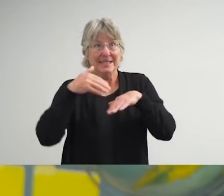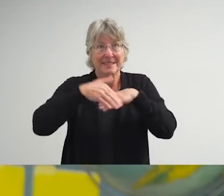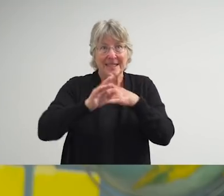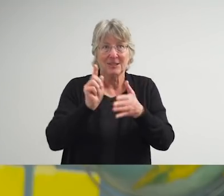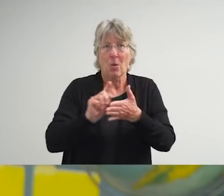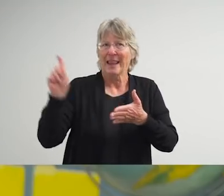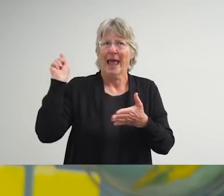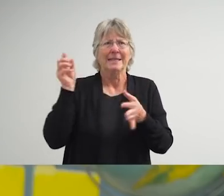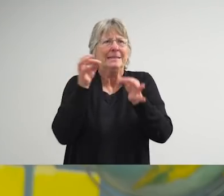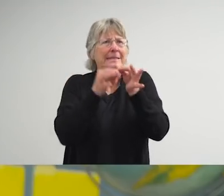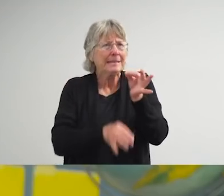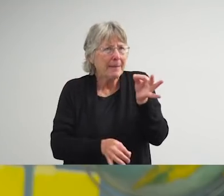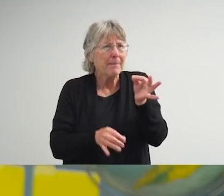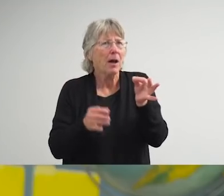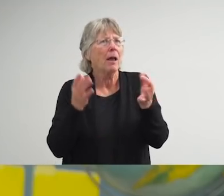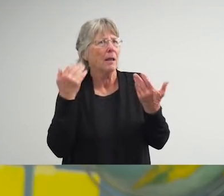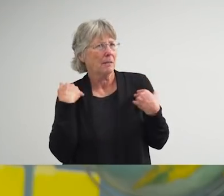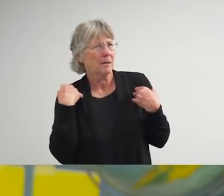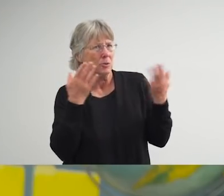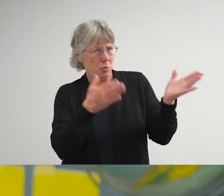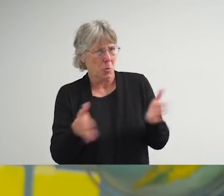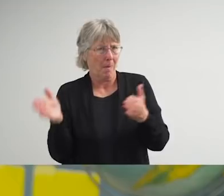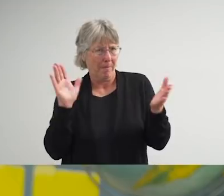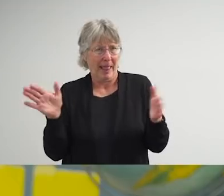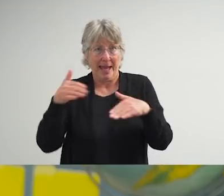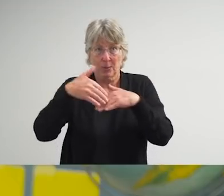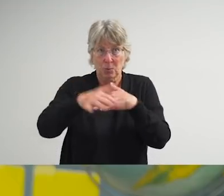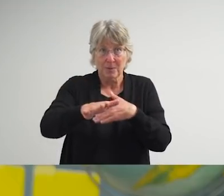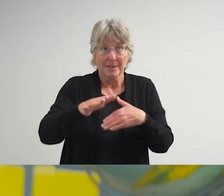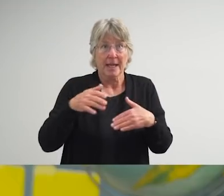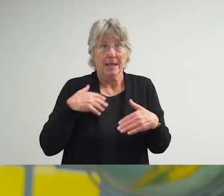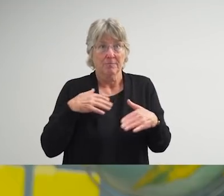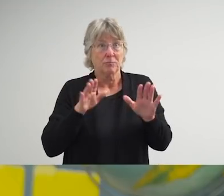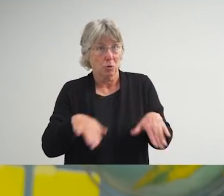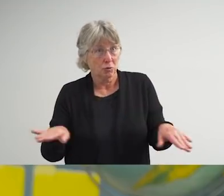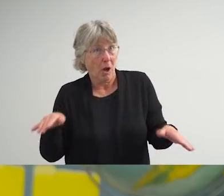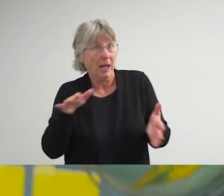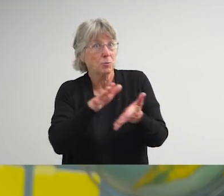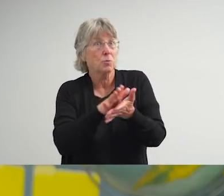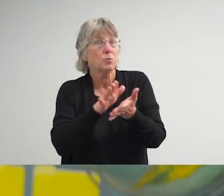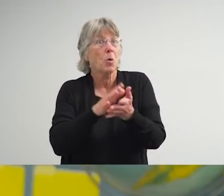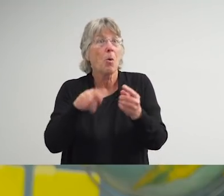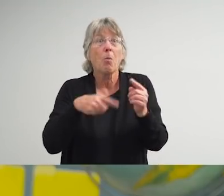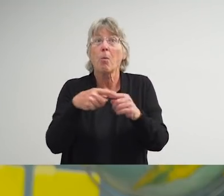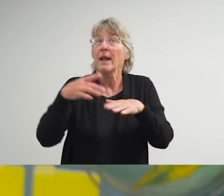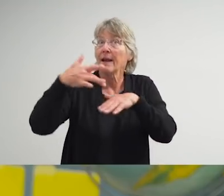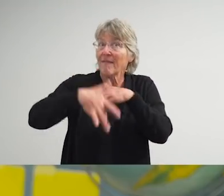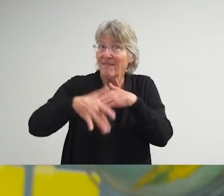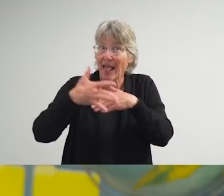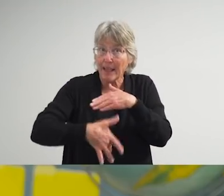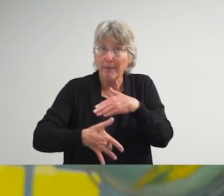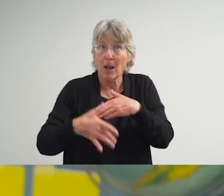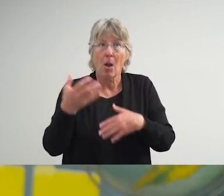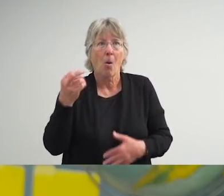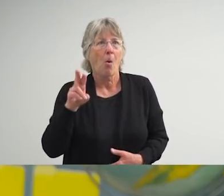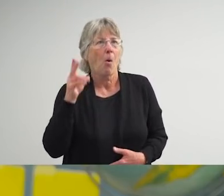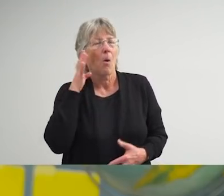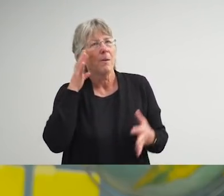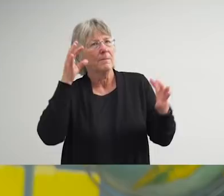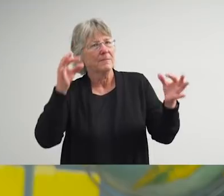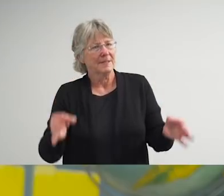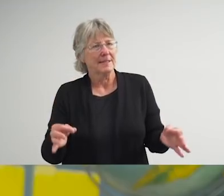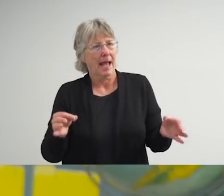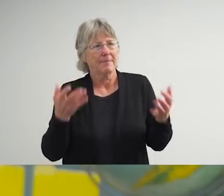survey asking you if you plan to have your child return to in-person instruction when it's available, or if you have made a decision for your